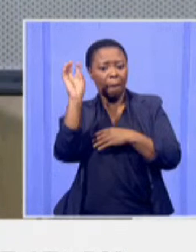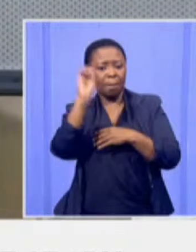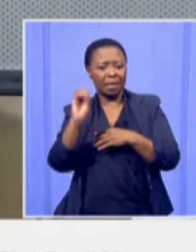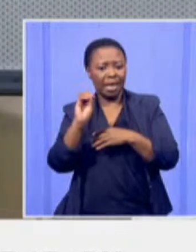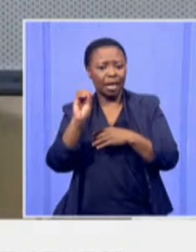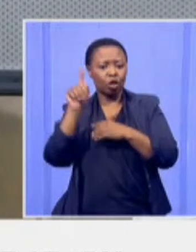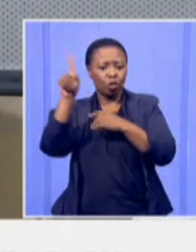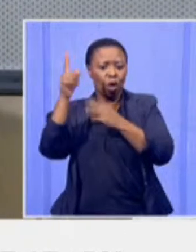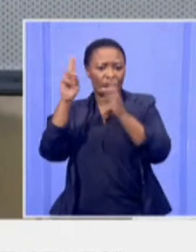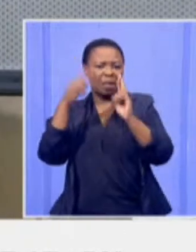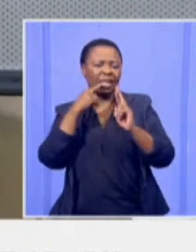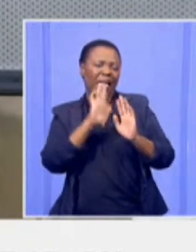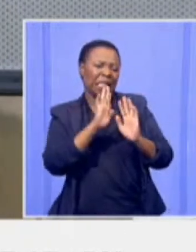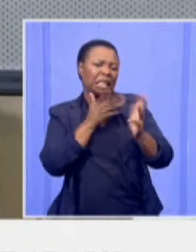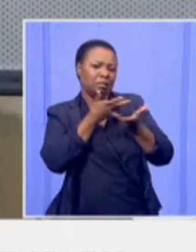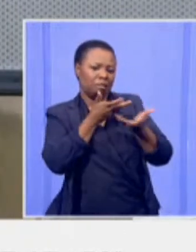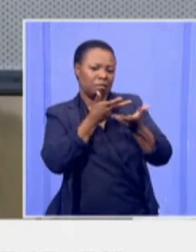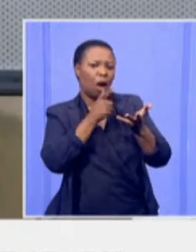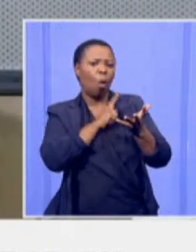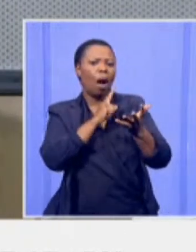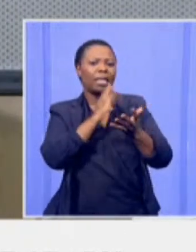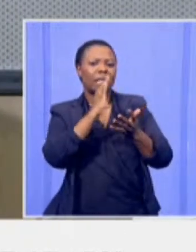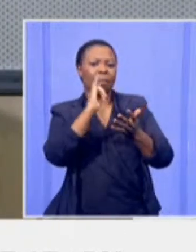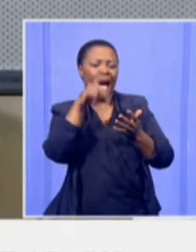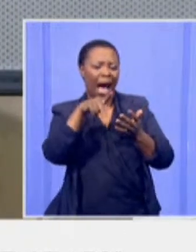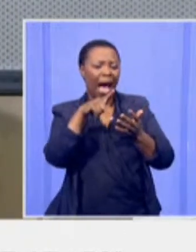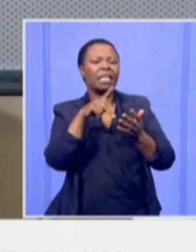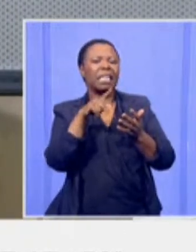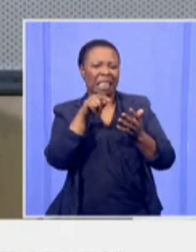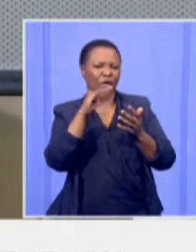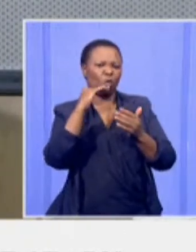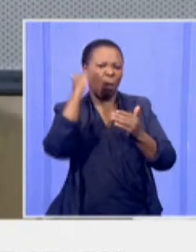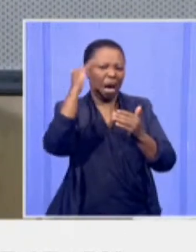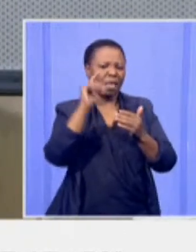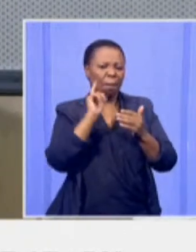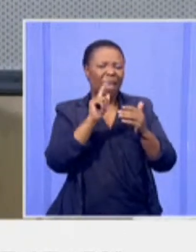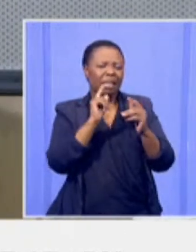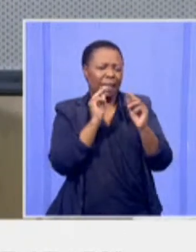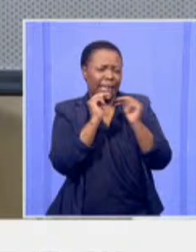comrades, let's talk. CPI has dropped too much. Let's renegotiate the last leg of